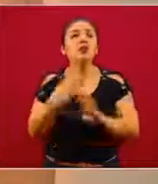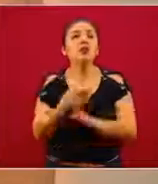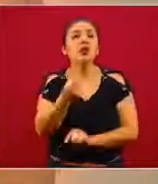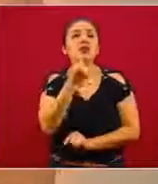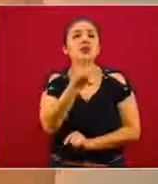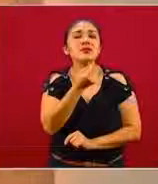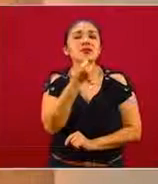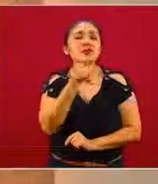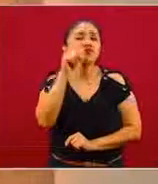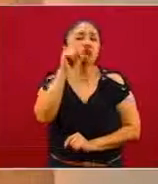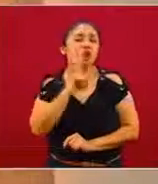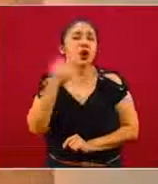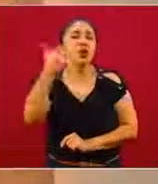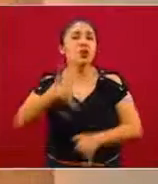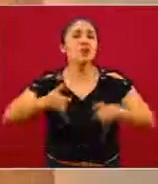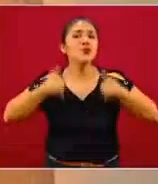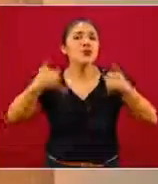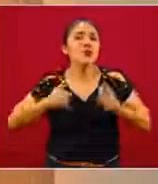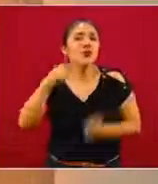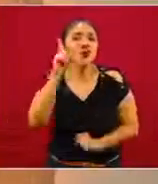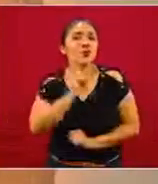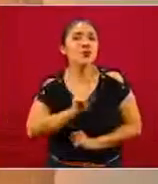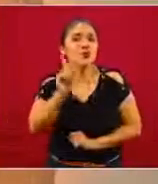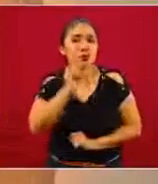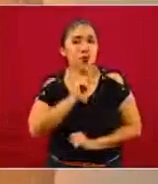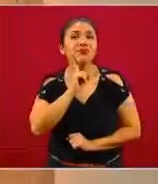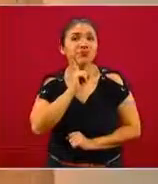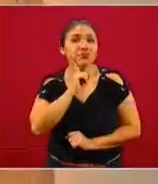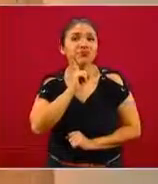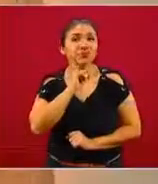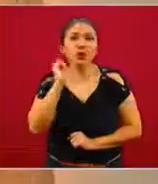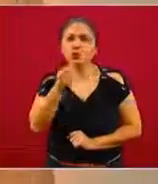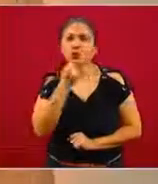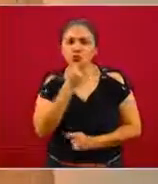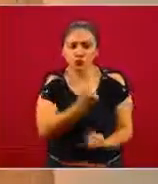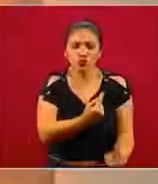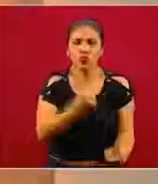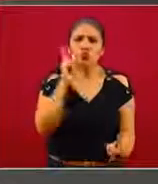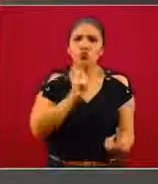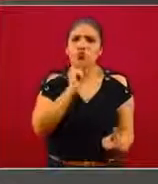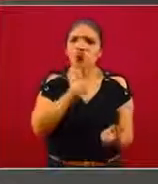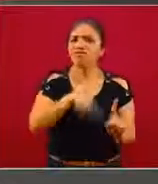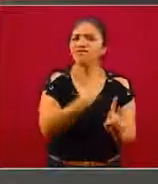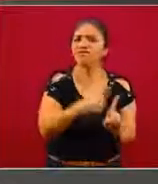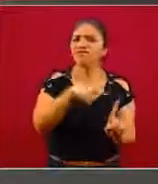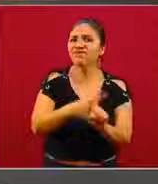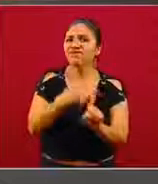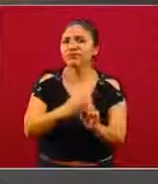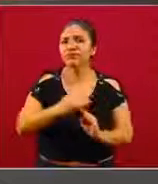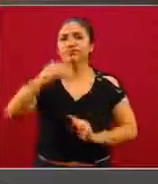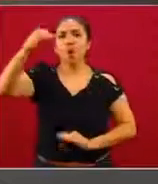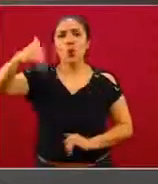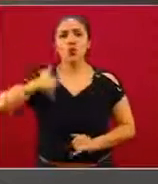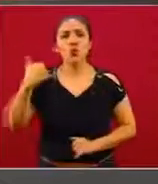are committed against young girls and adolescents. young women.